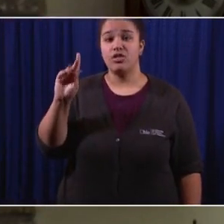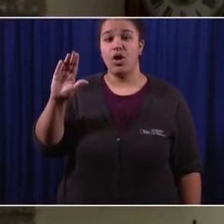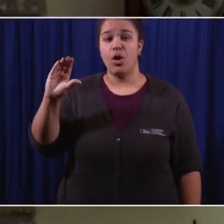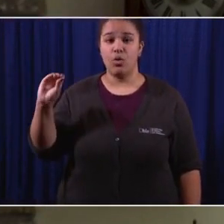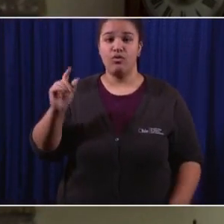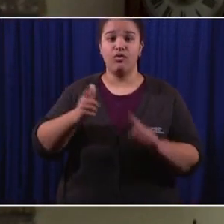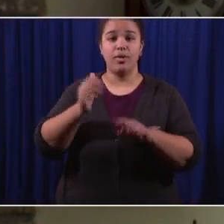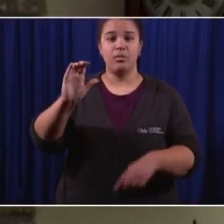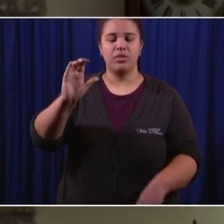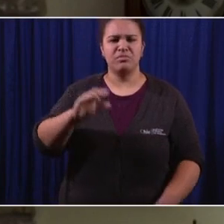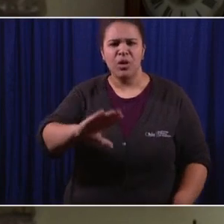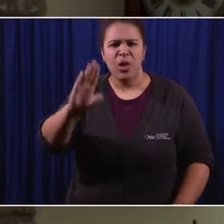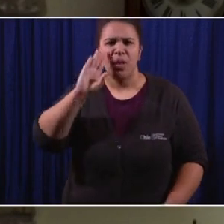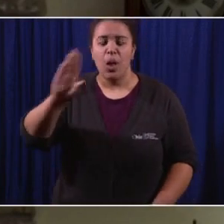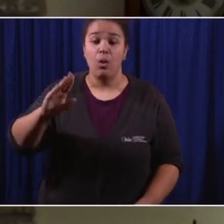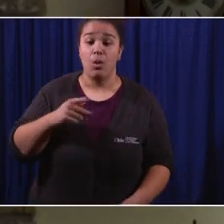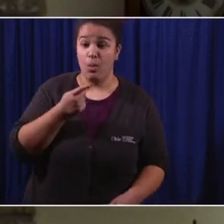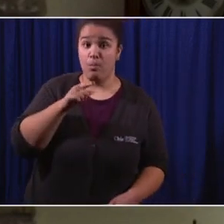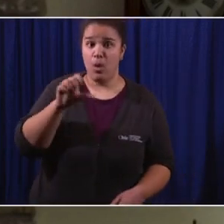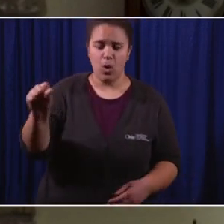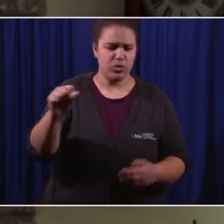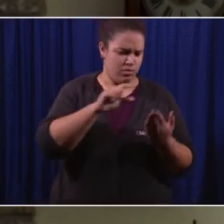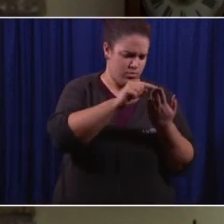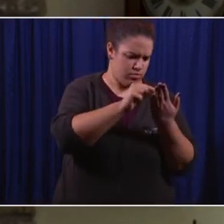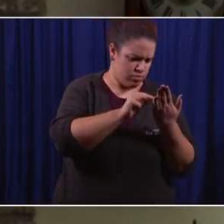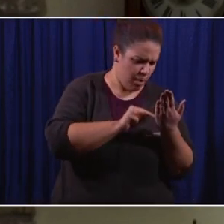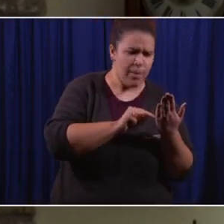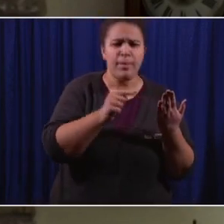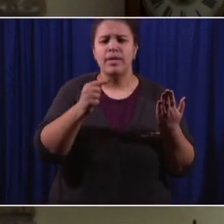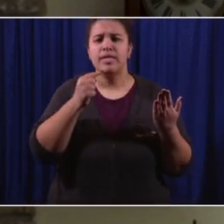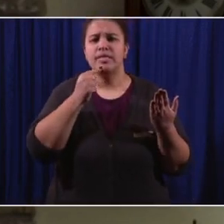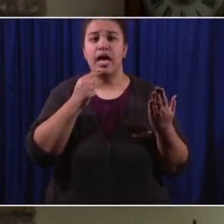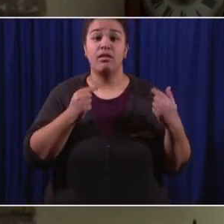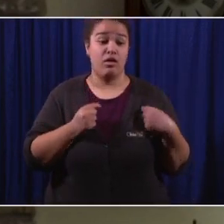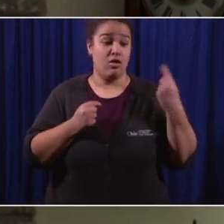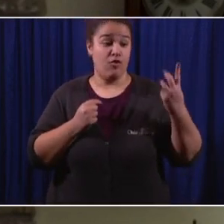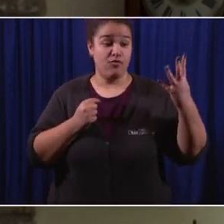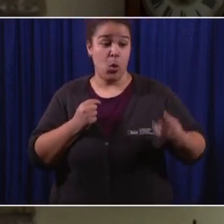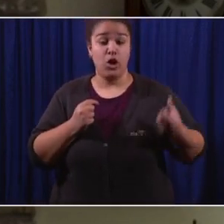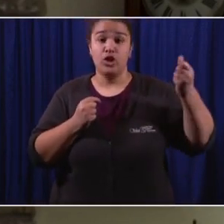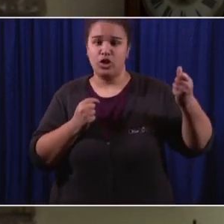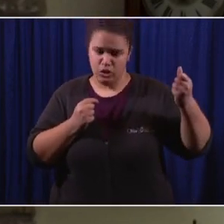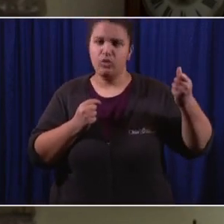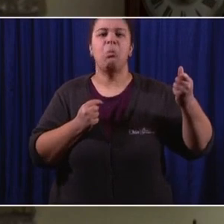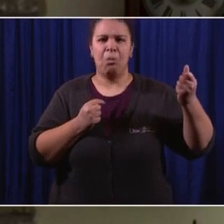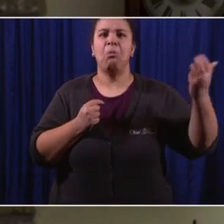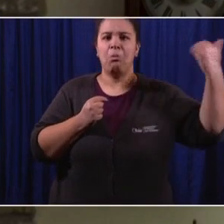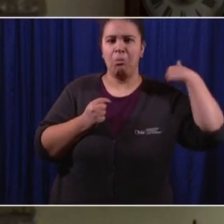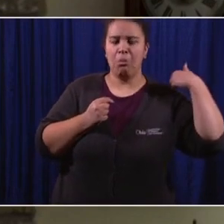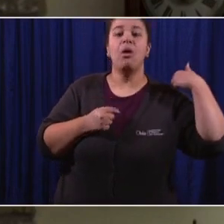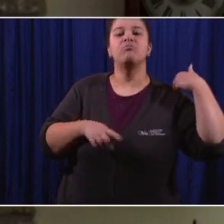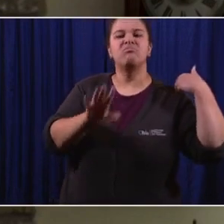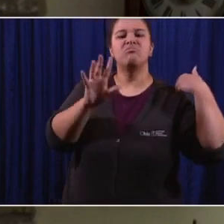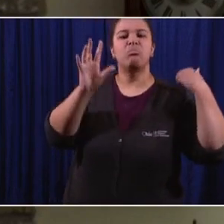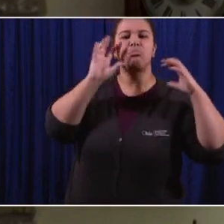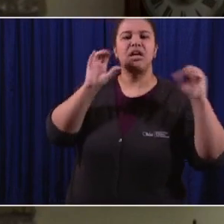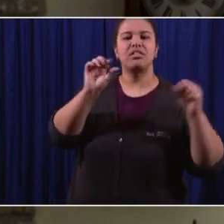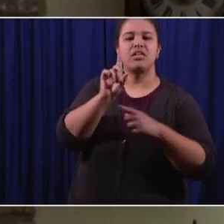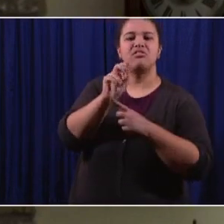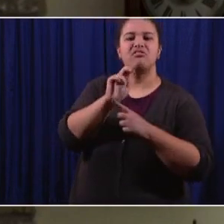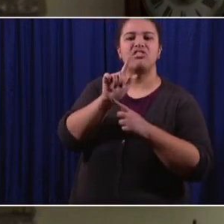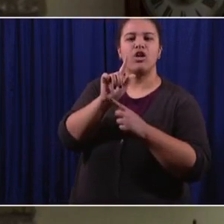Governor, latest polls are showing that Ohio is a toss-up 4 years after Donald Trump won the state. And of course, with the debate tonight, many are